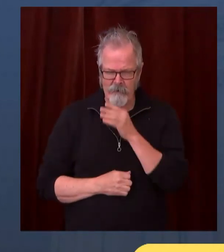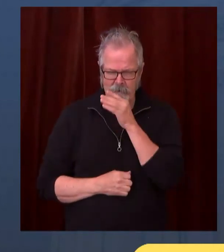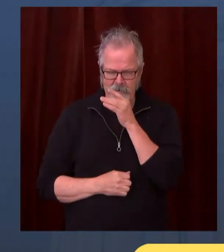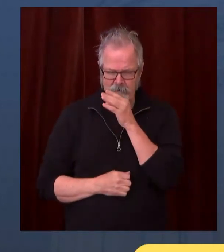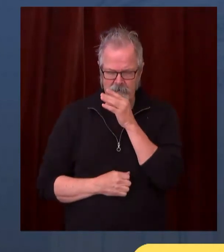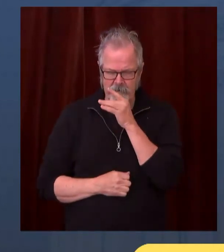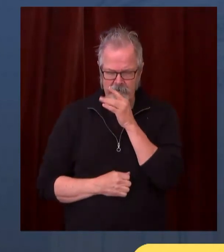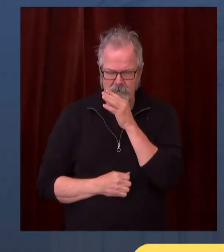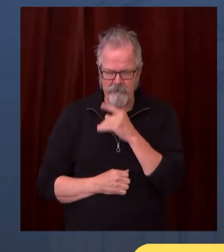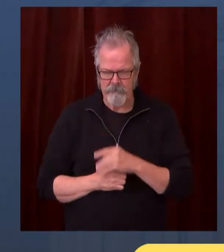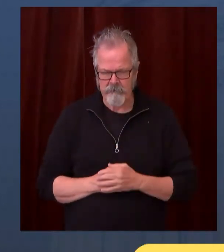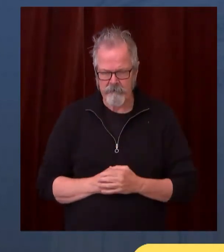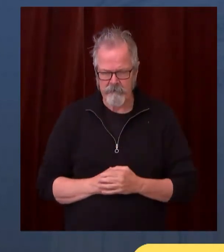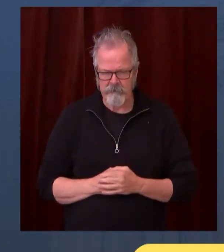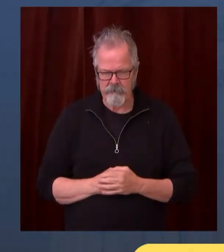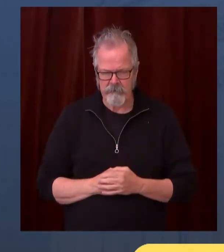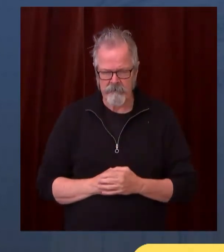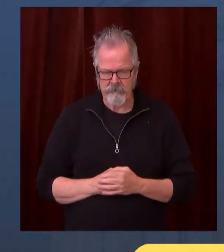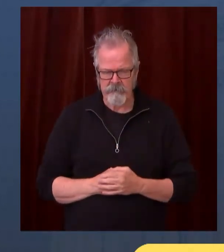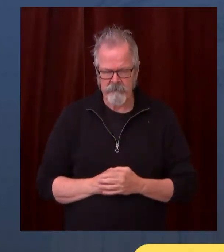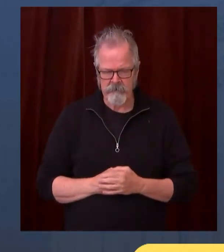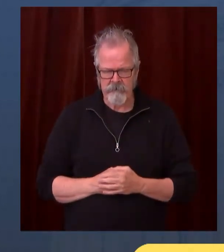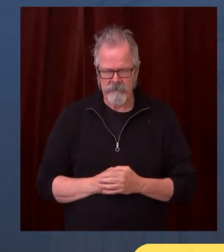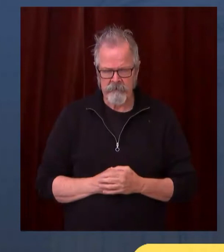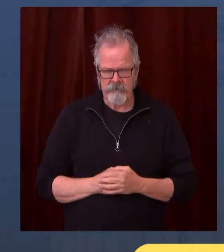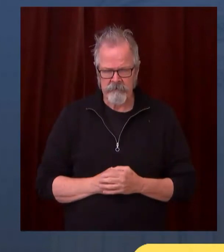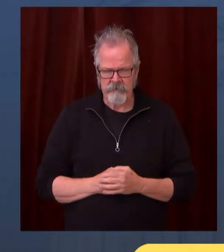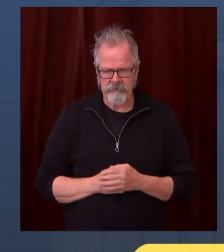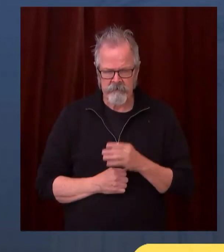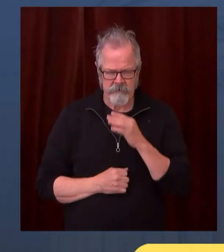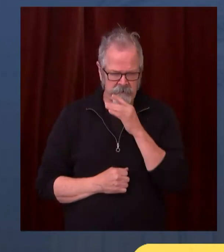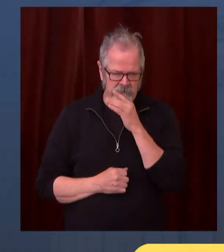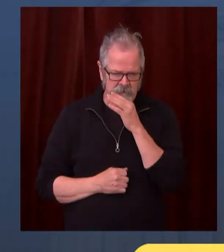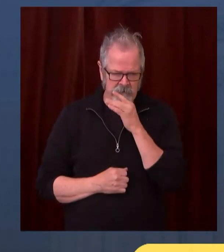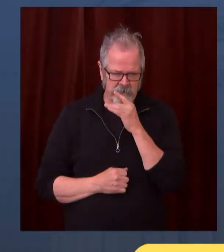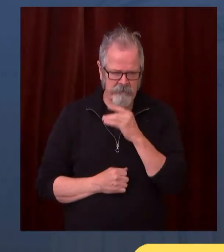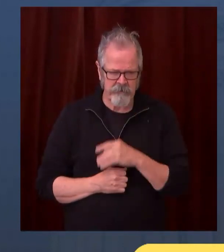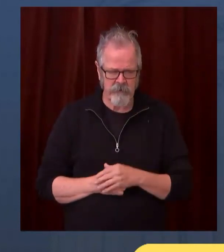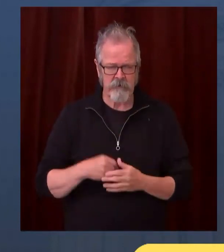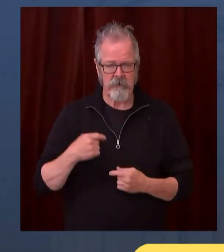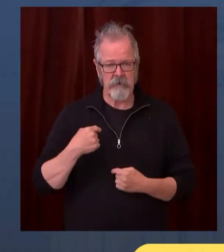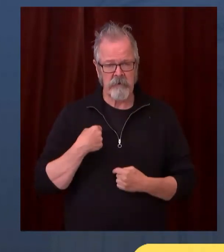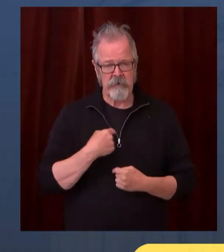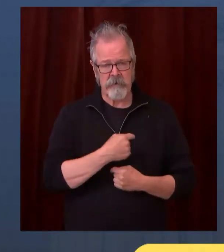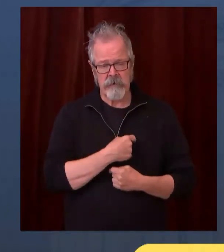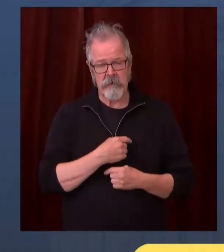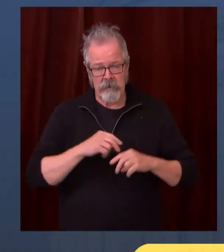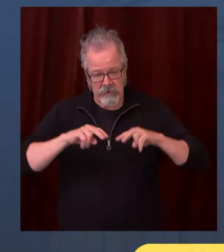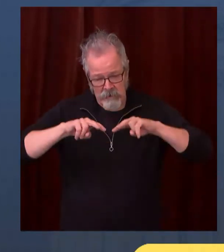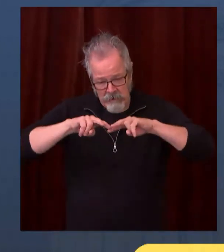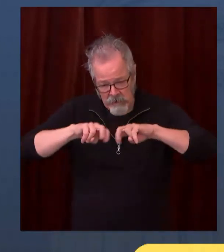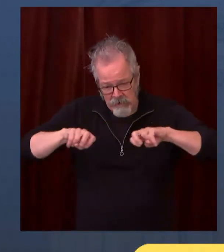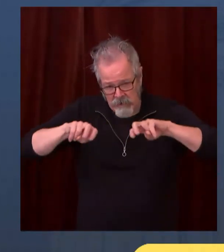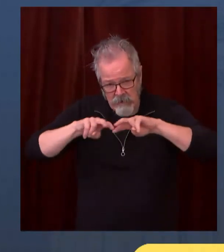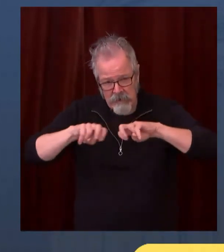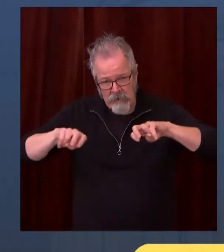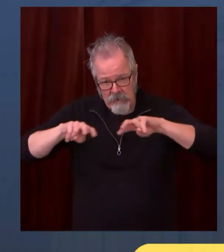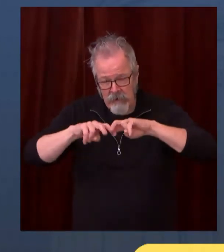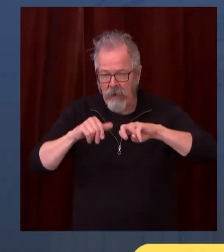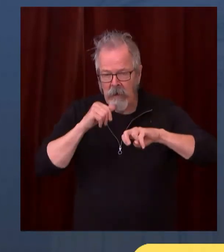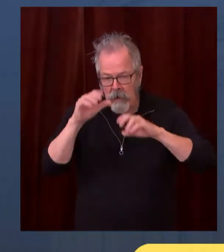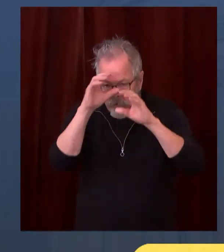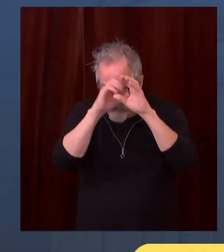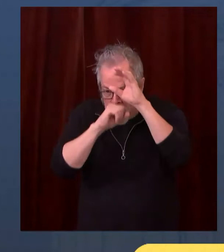tried to make scientific decisions that are based on science as to the specific circumstances with the specific data at the